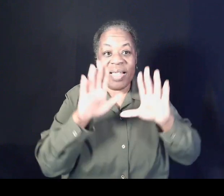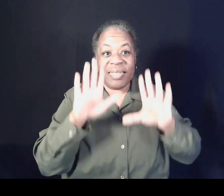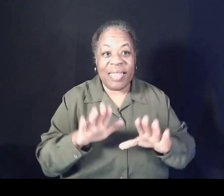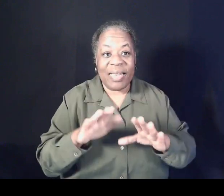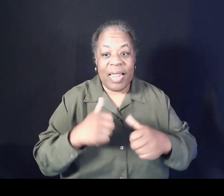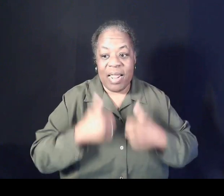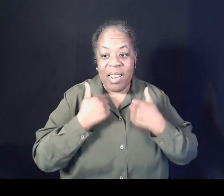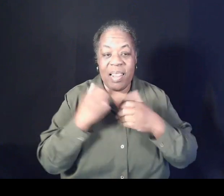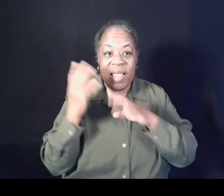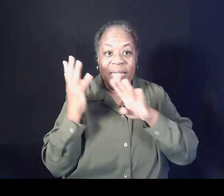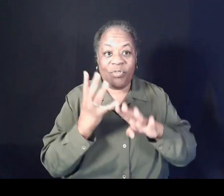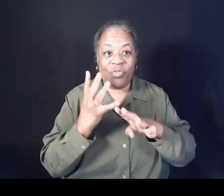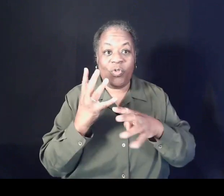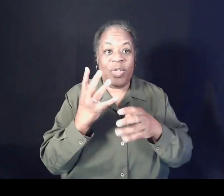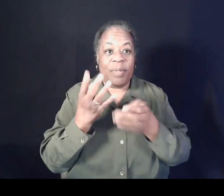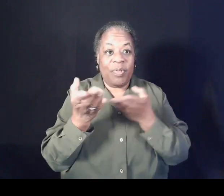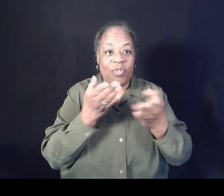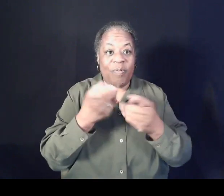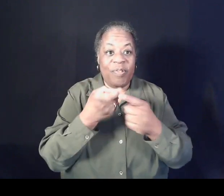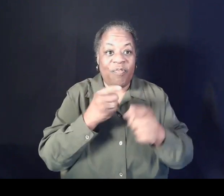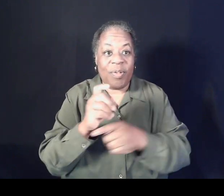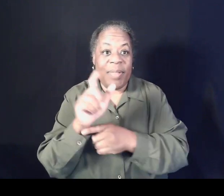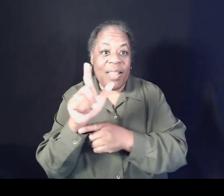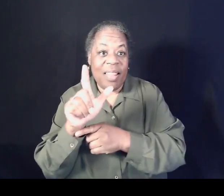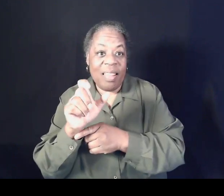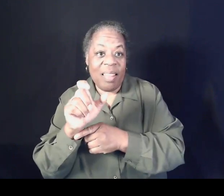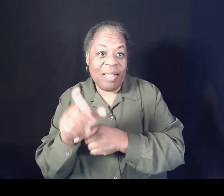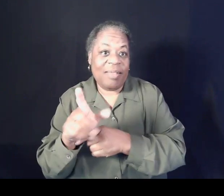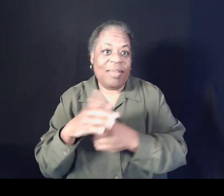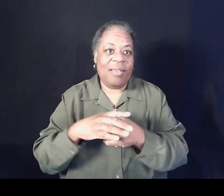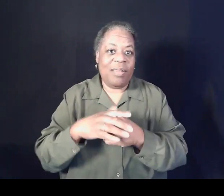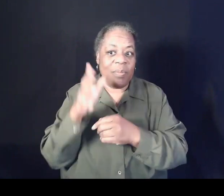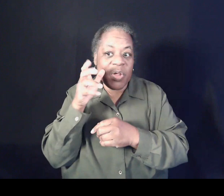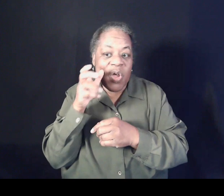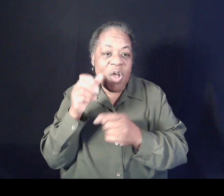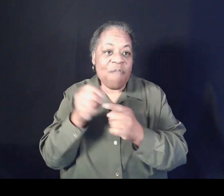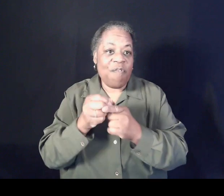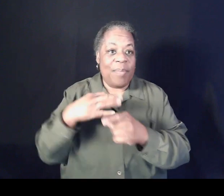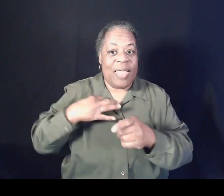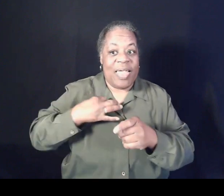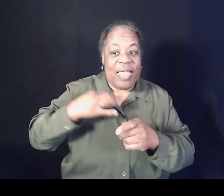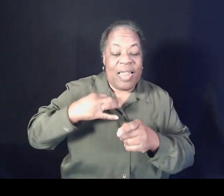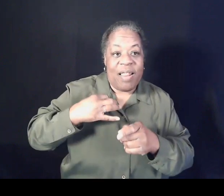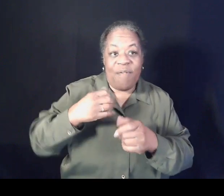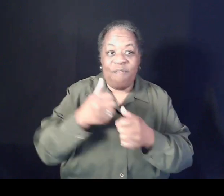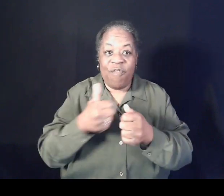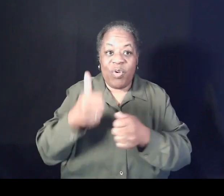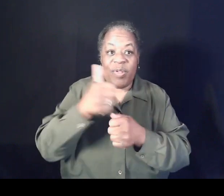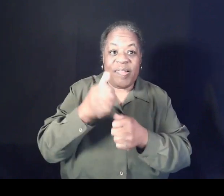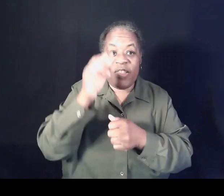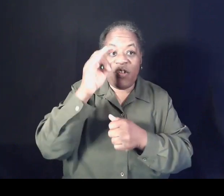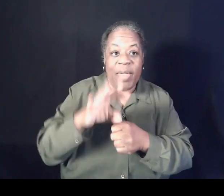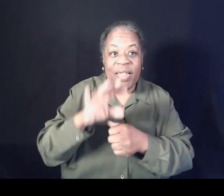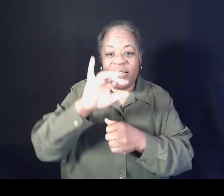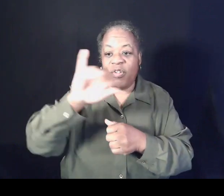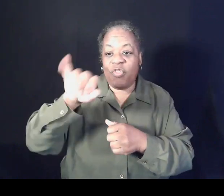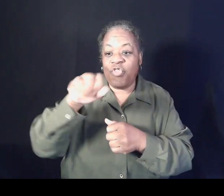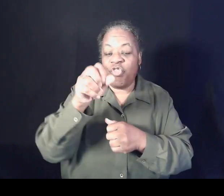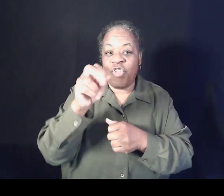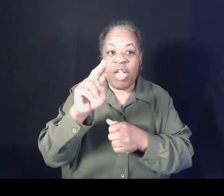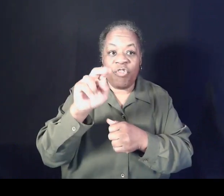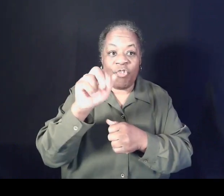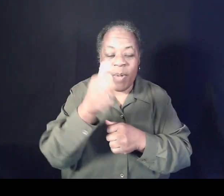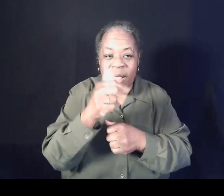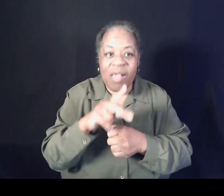our service from Lexington because we got to hear from Pastor Joshua, our candidate for senior pastor. The voting to approve him to become our next